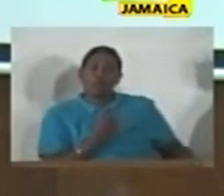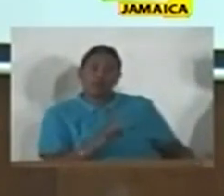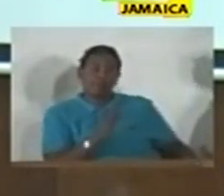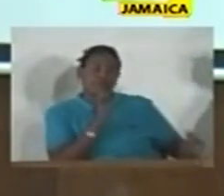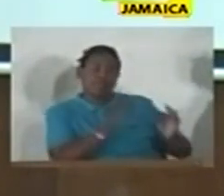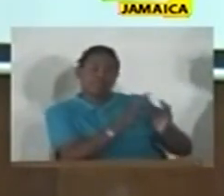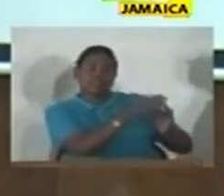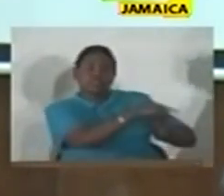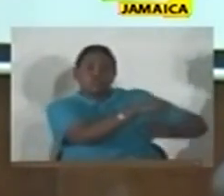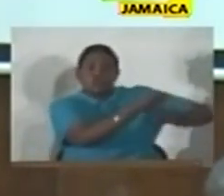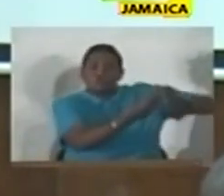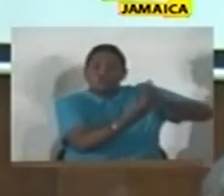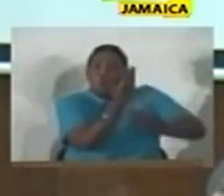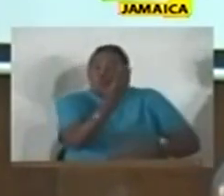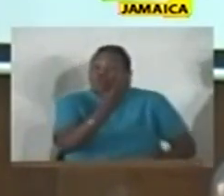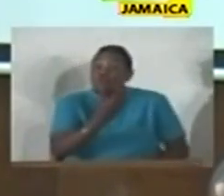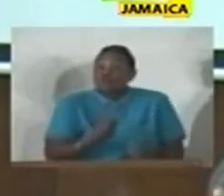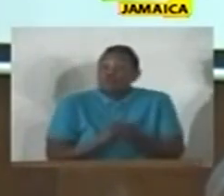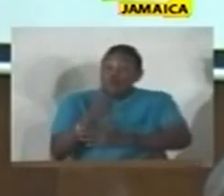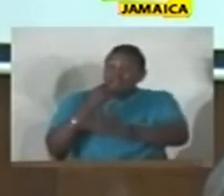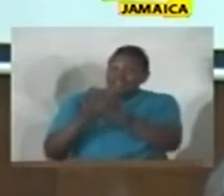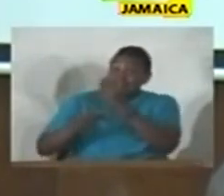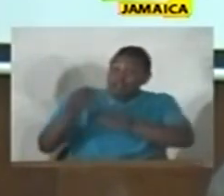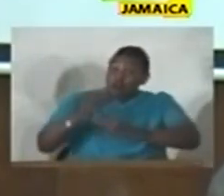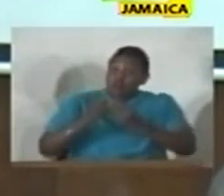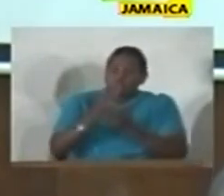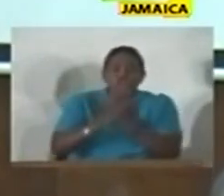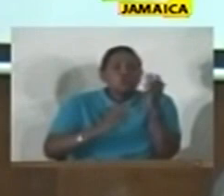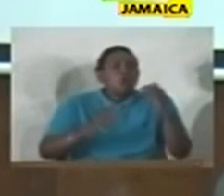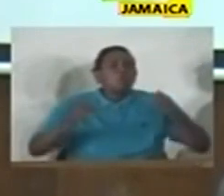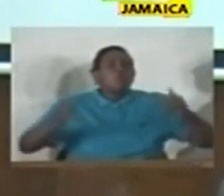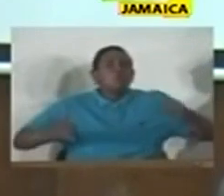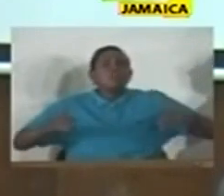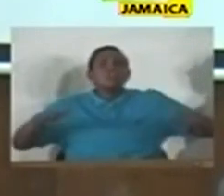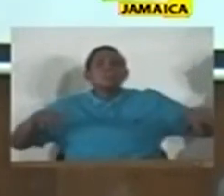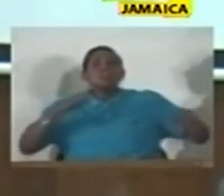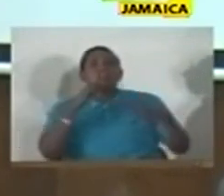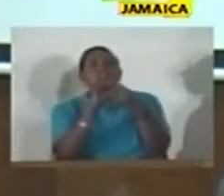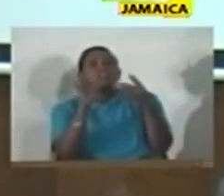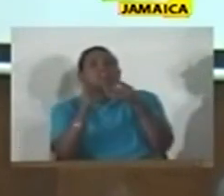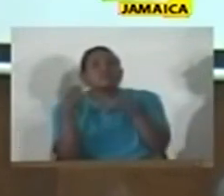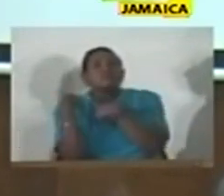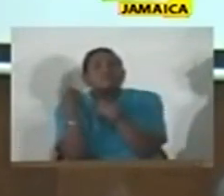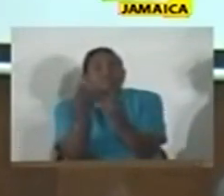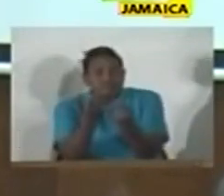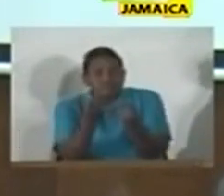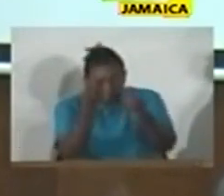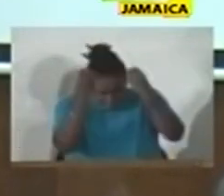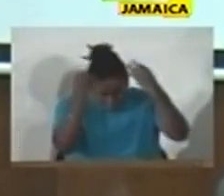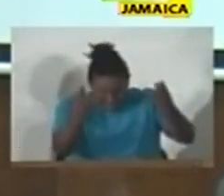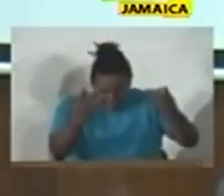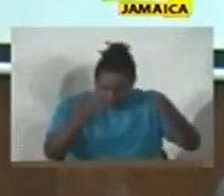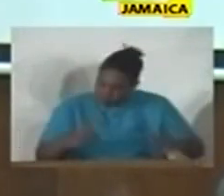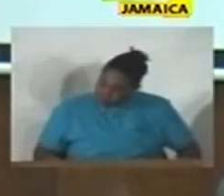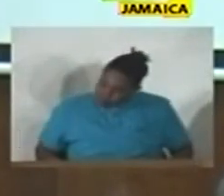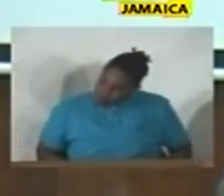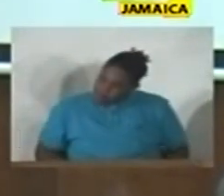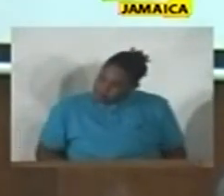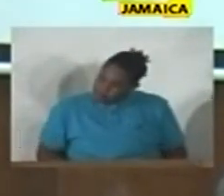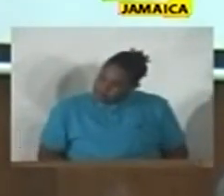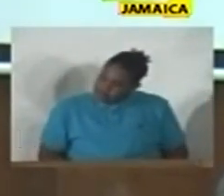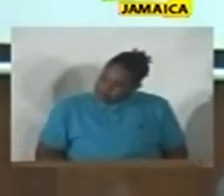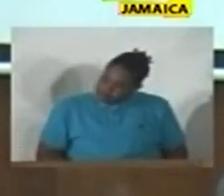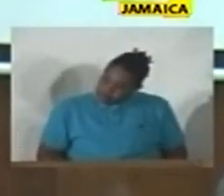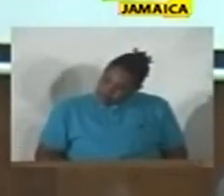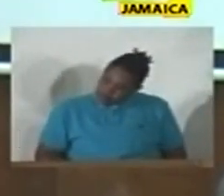extension growth for the economy, some of which have not been mentioned, are many. It